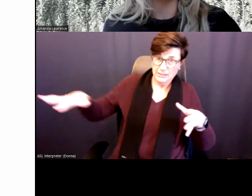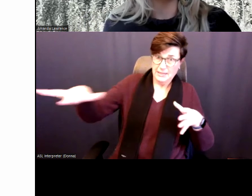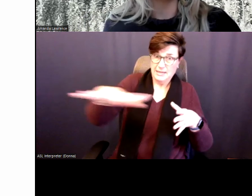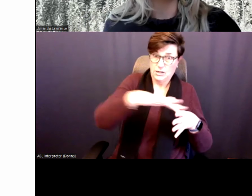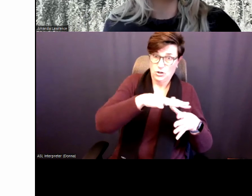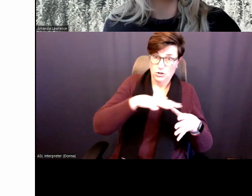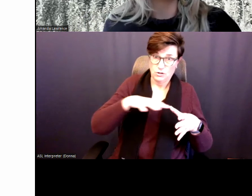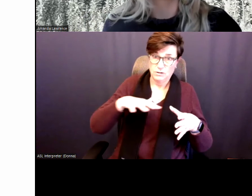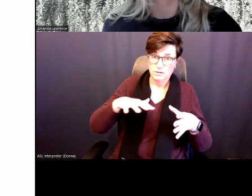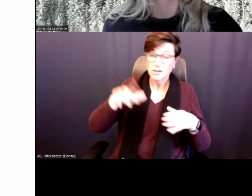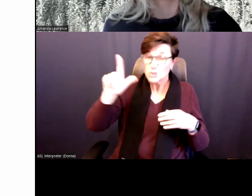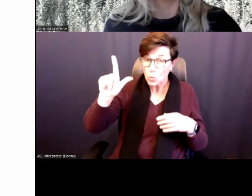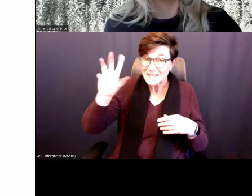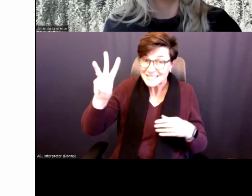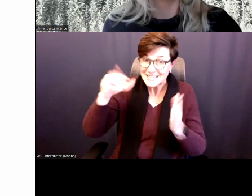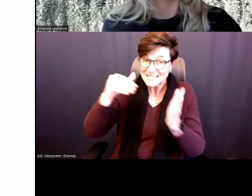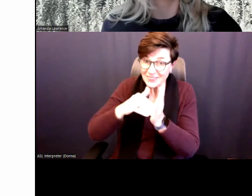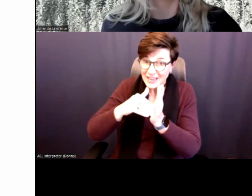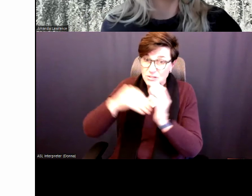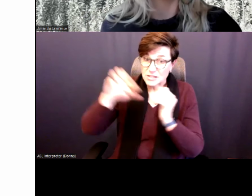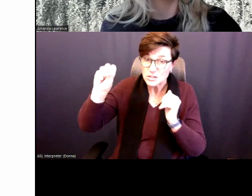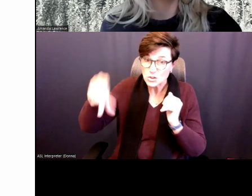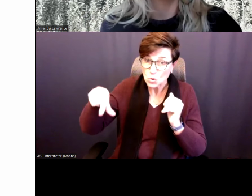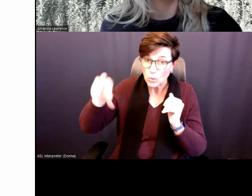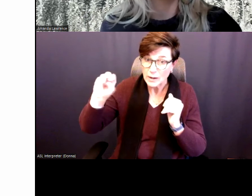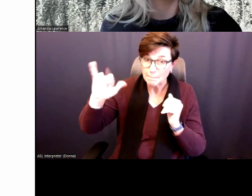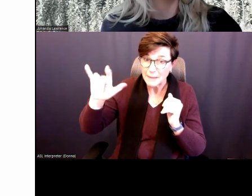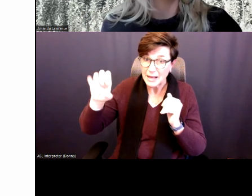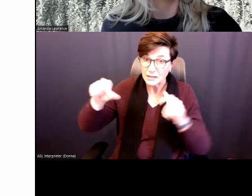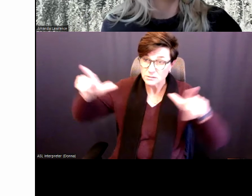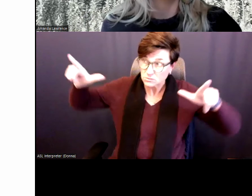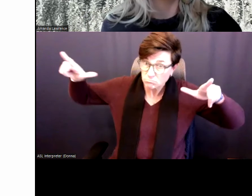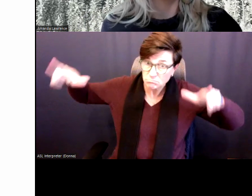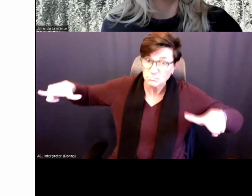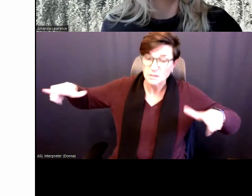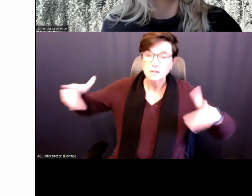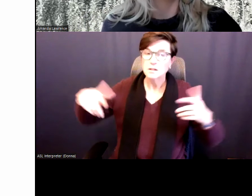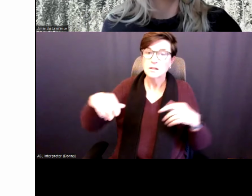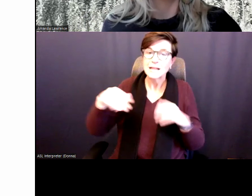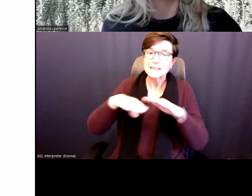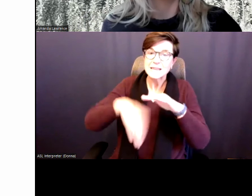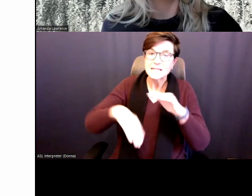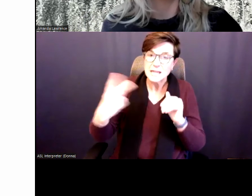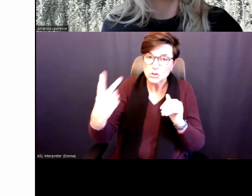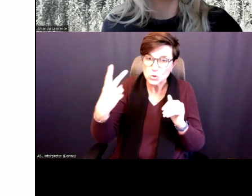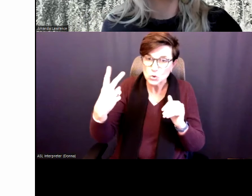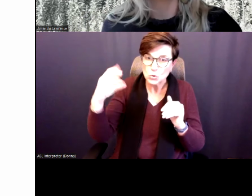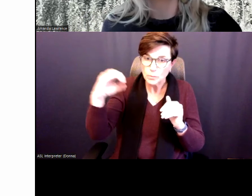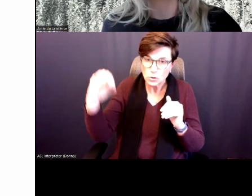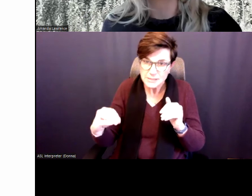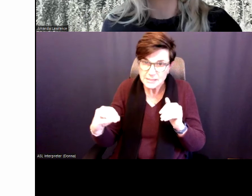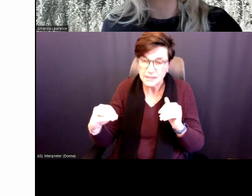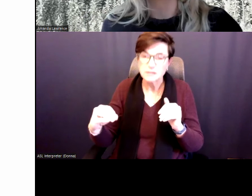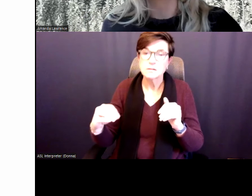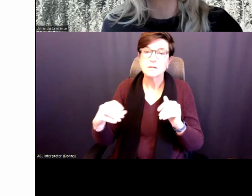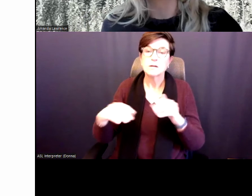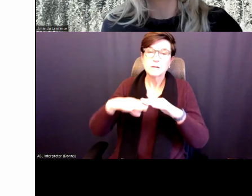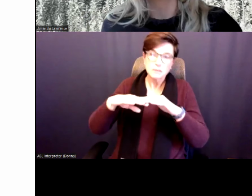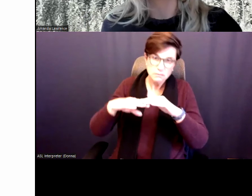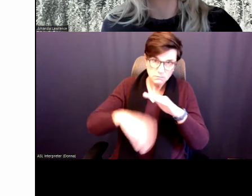square mile is composed of persons of color, tribal nations, Latino